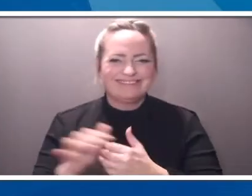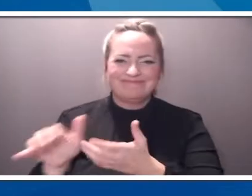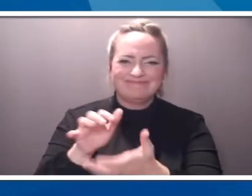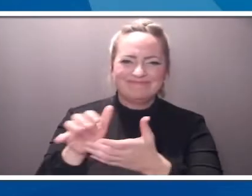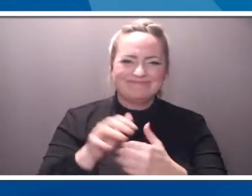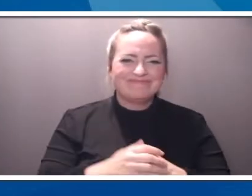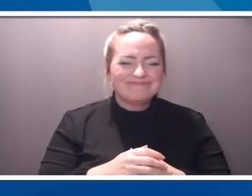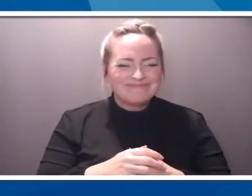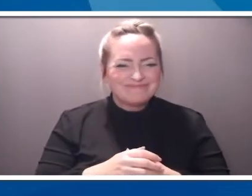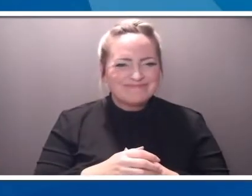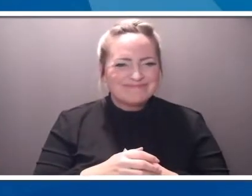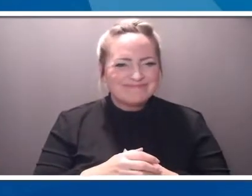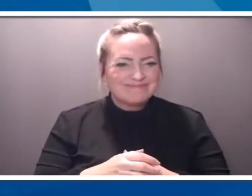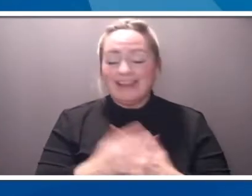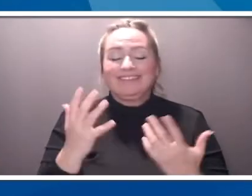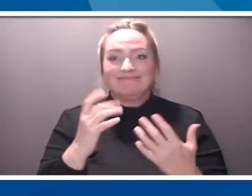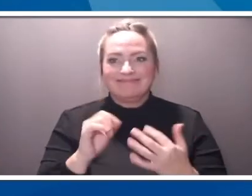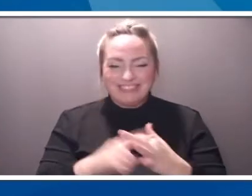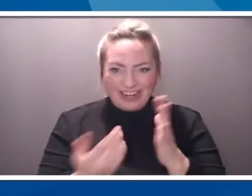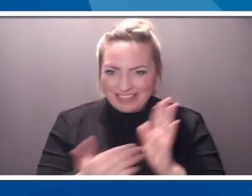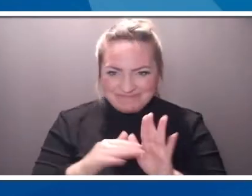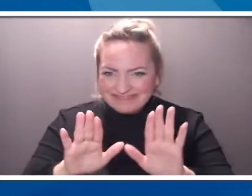Almost.